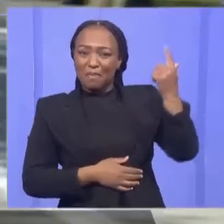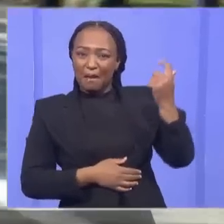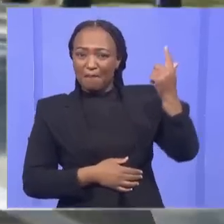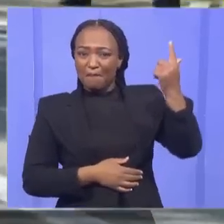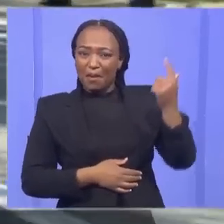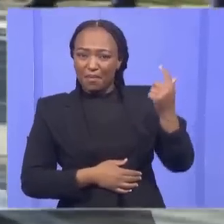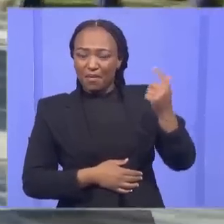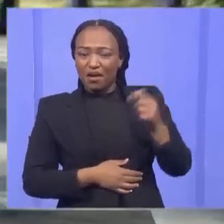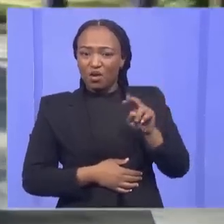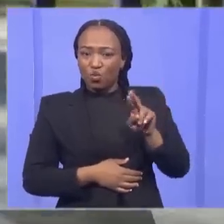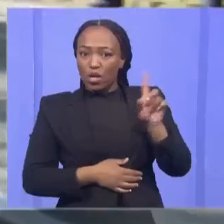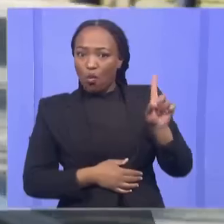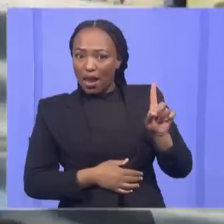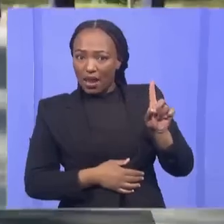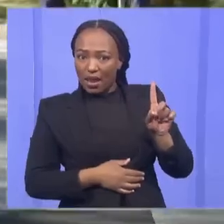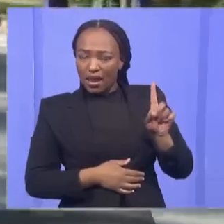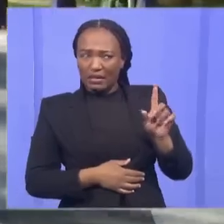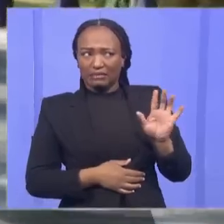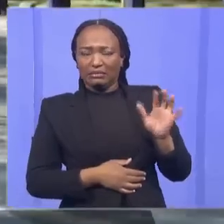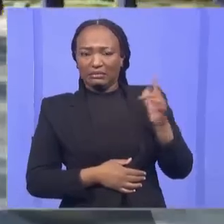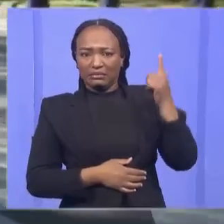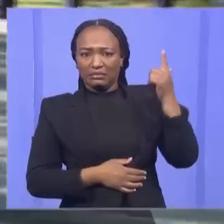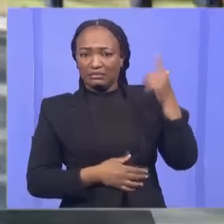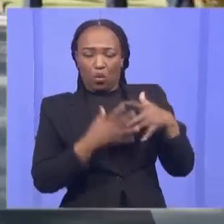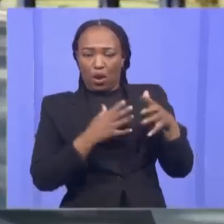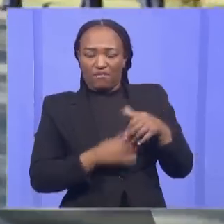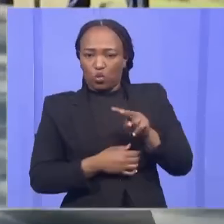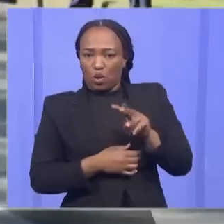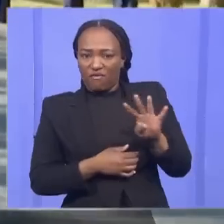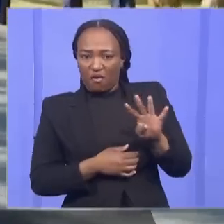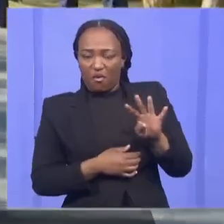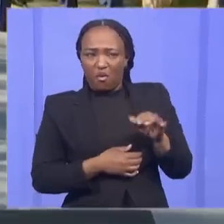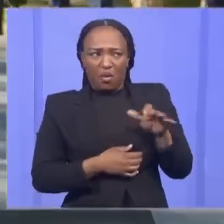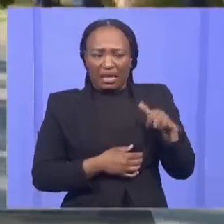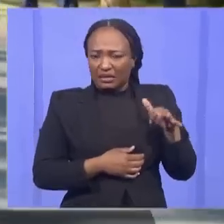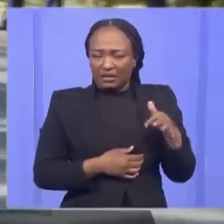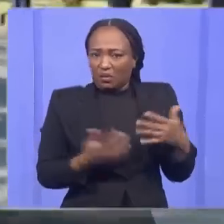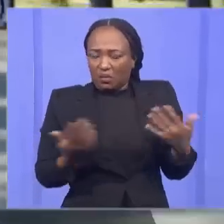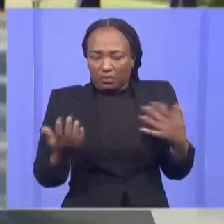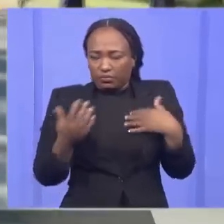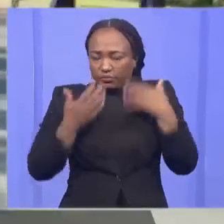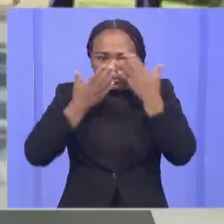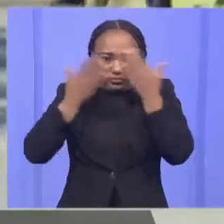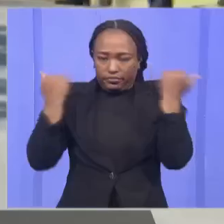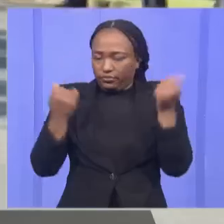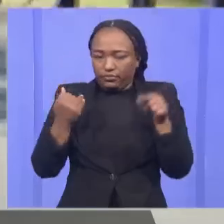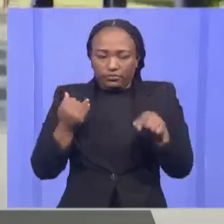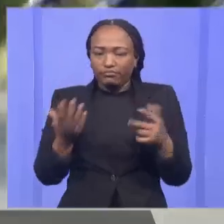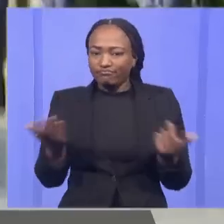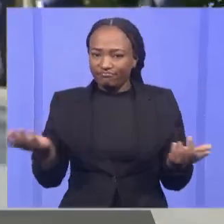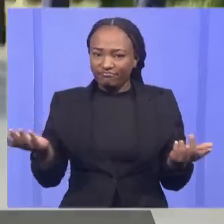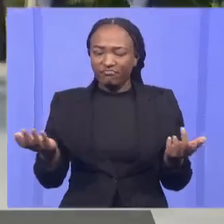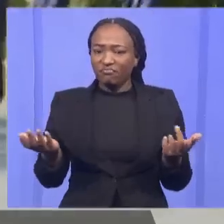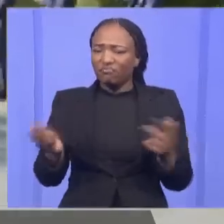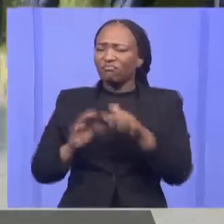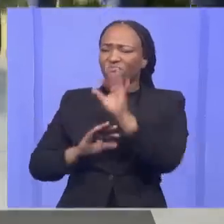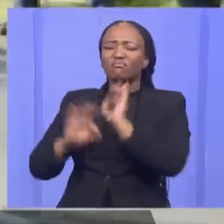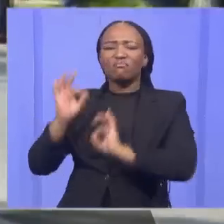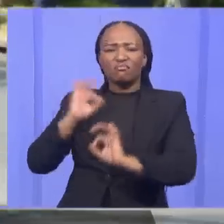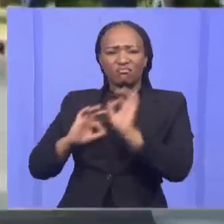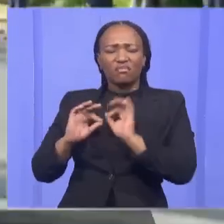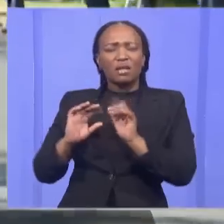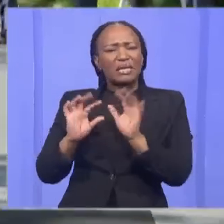or 2024 gun salute, or whatever 13. The case may be, or 13. So speak to us about, it seems these are all very